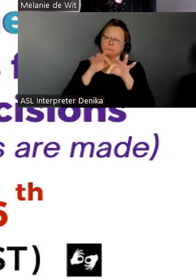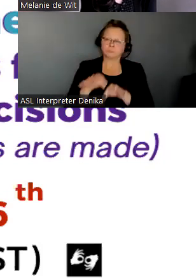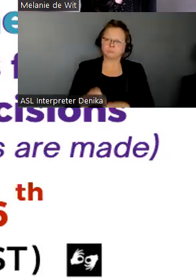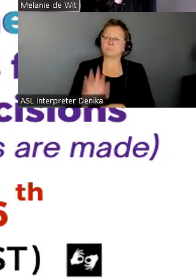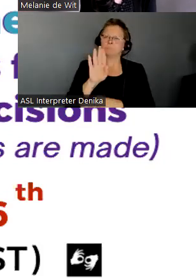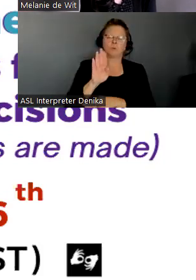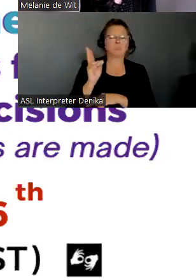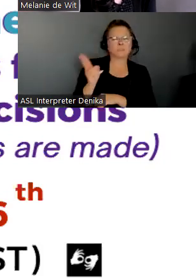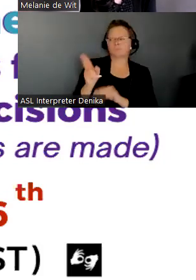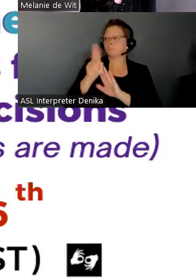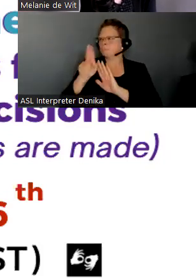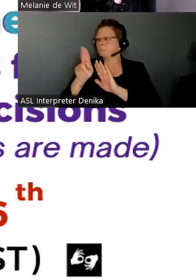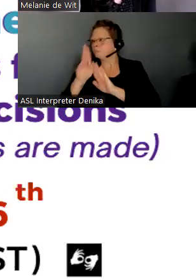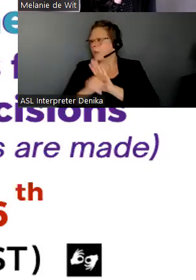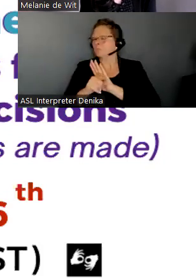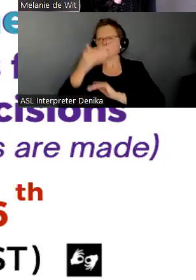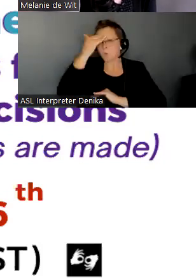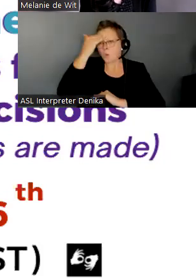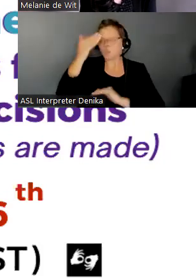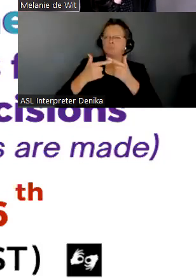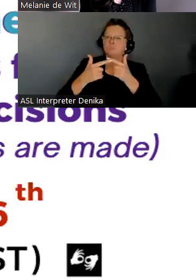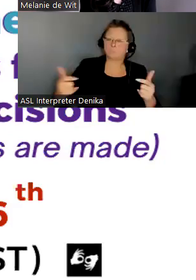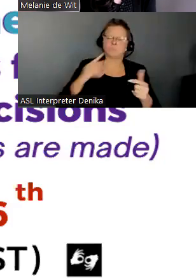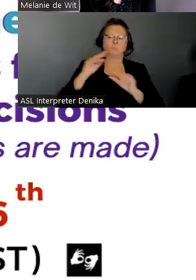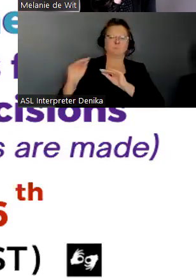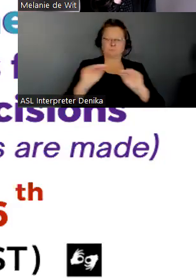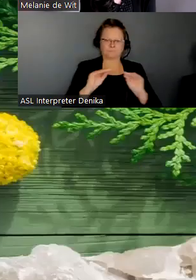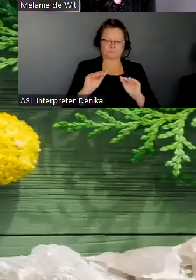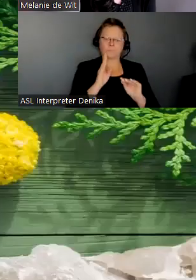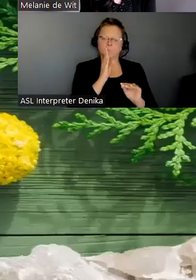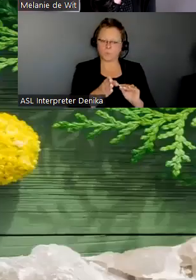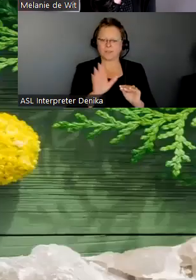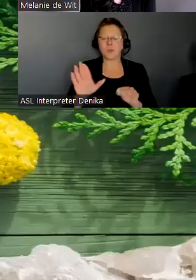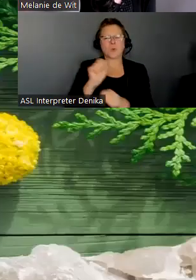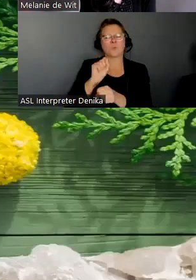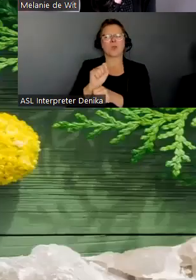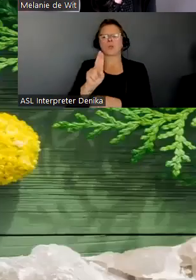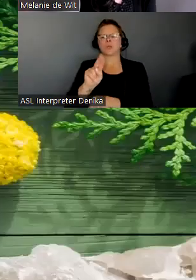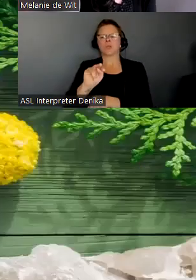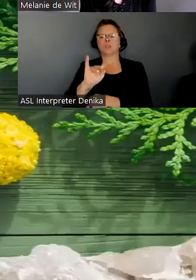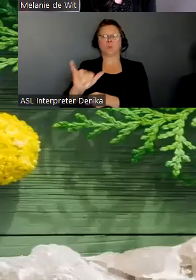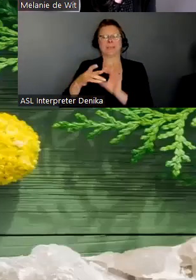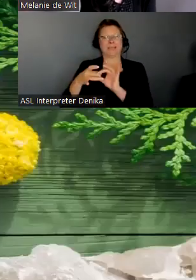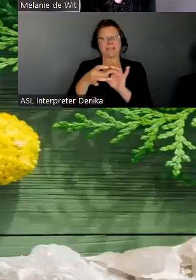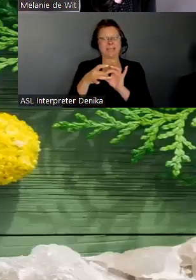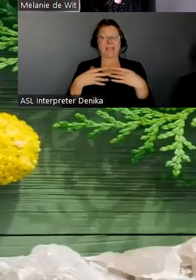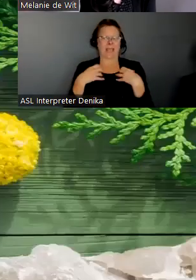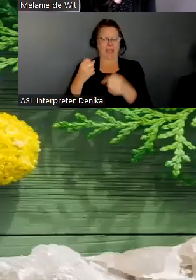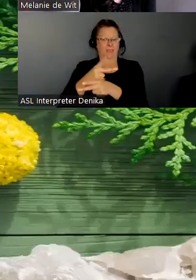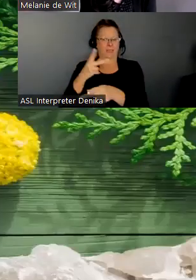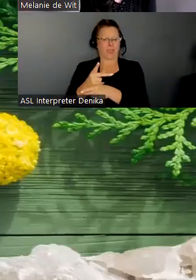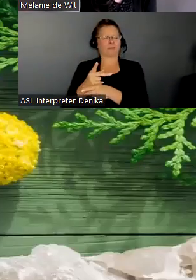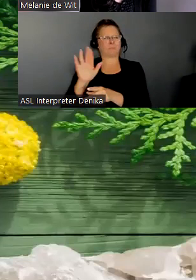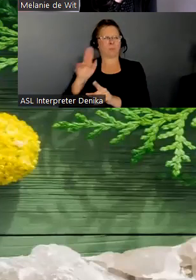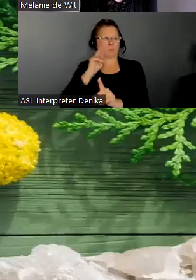in the healthcare system and her work at Unity Healthcare as well. So before we get started, I